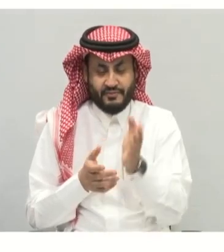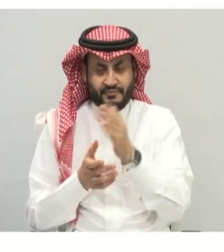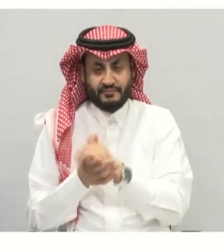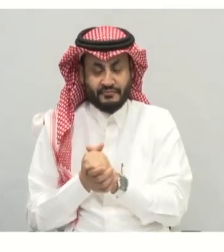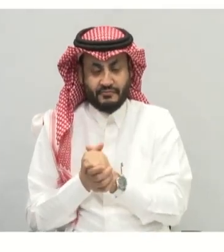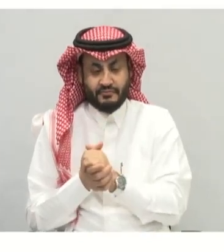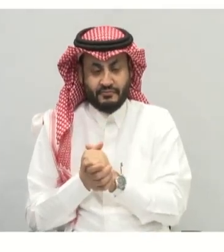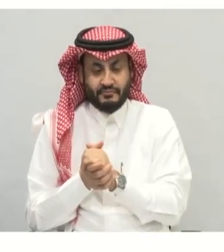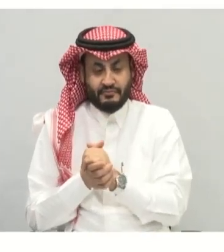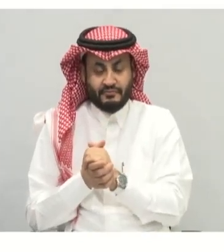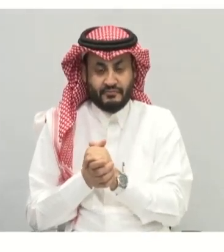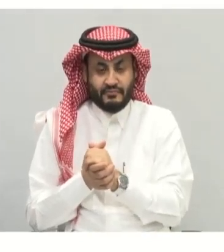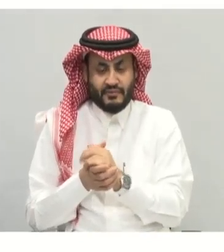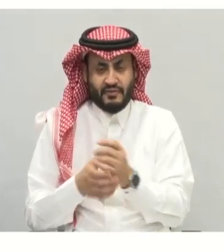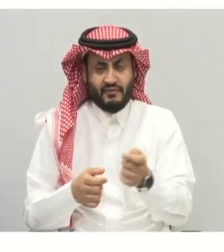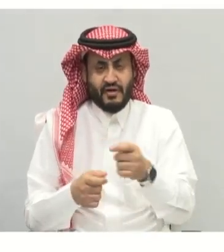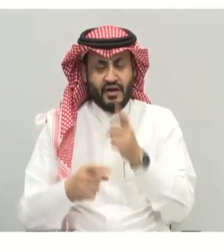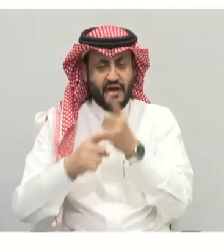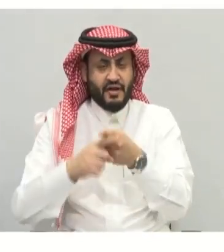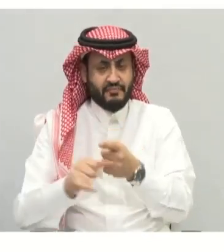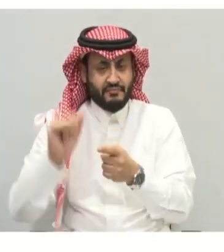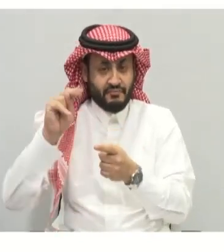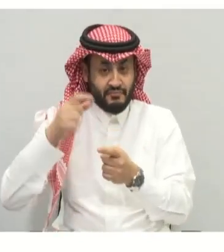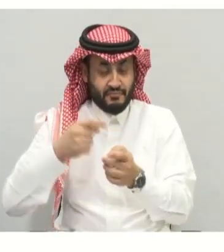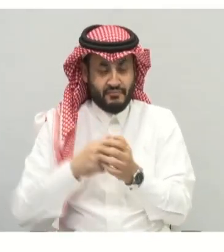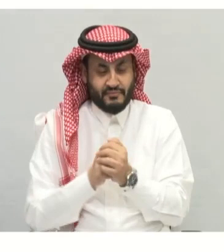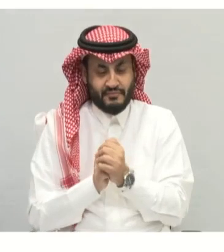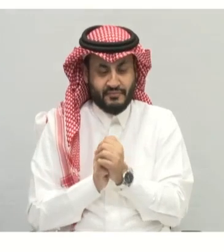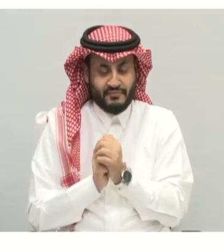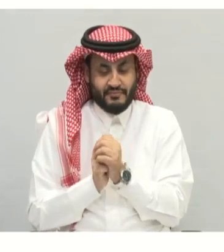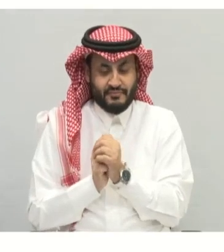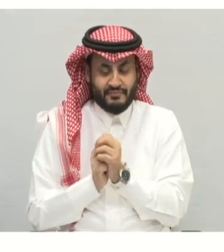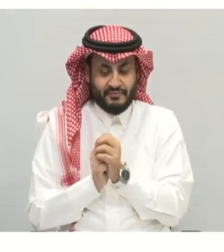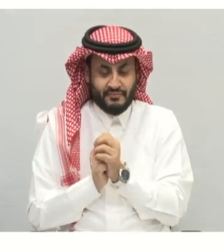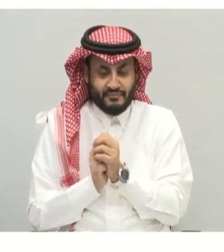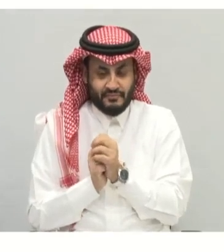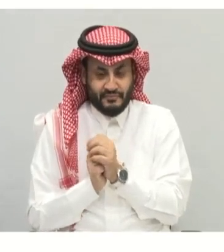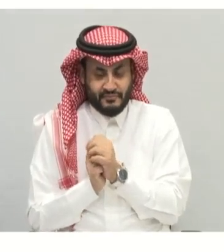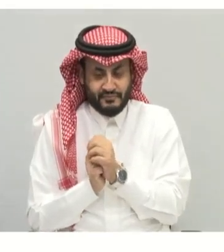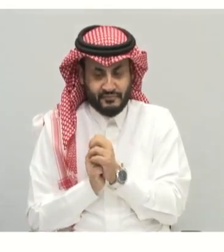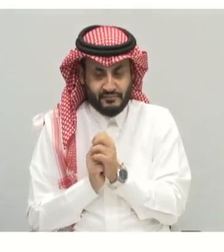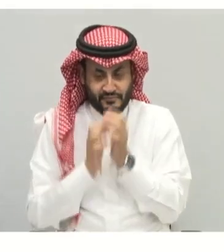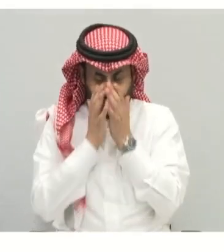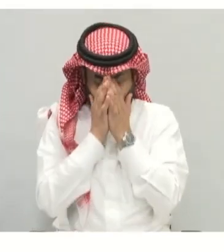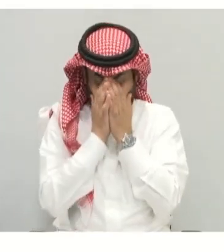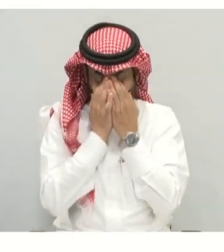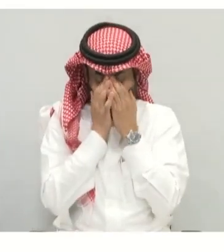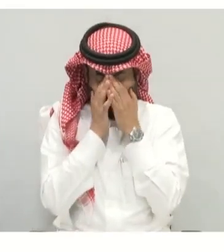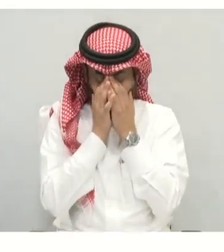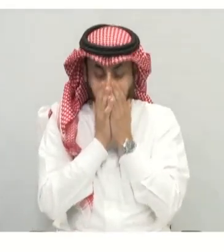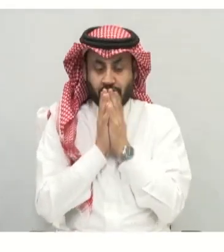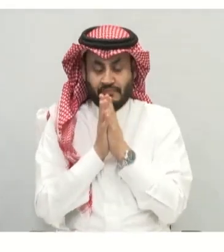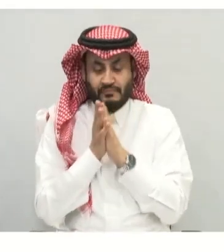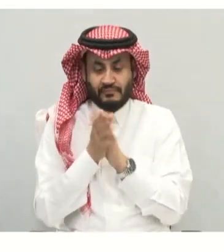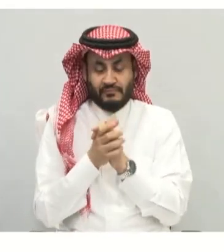by adding an ing to a verb and as you can see here learning is fun so gerund as we learned